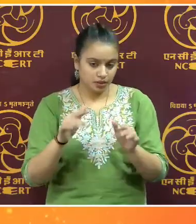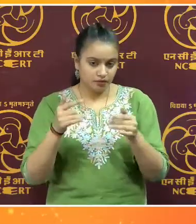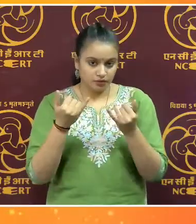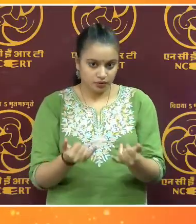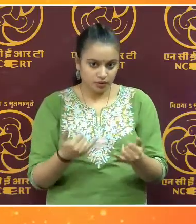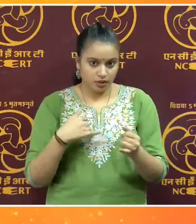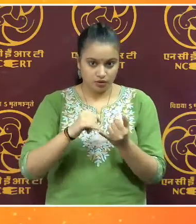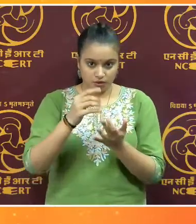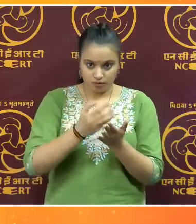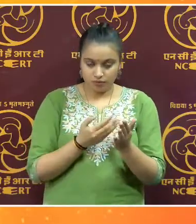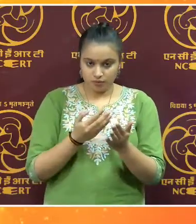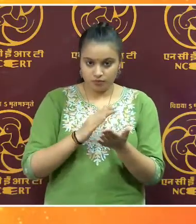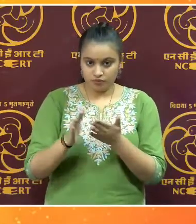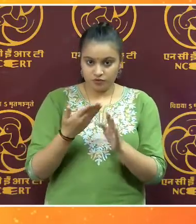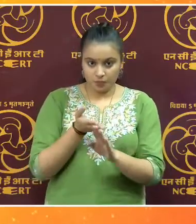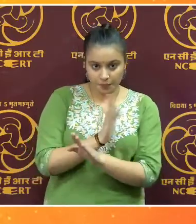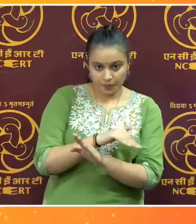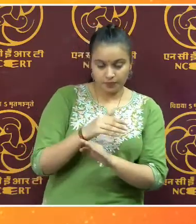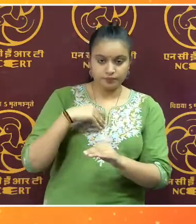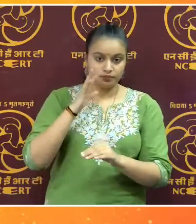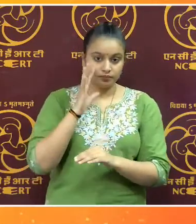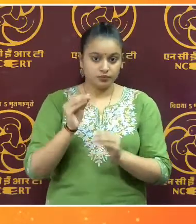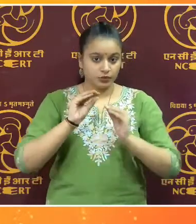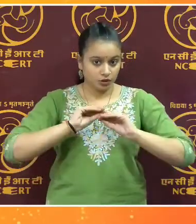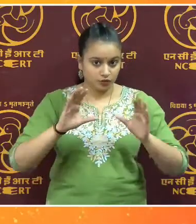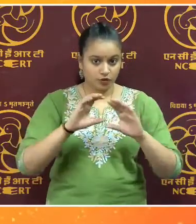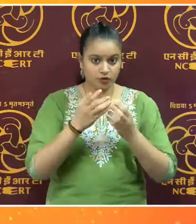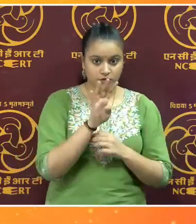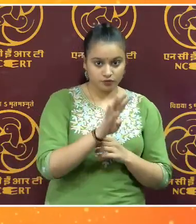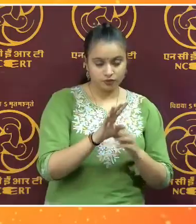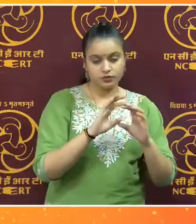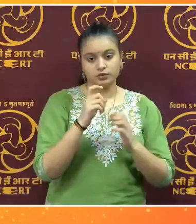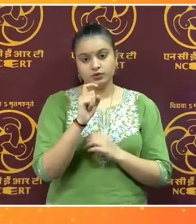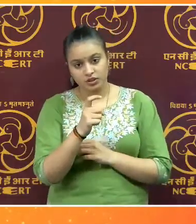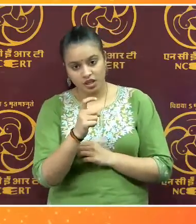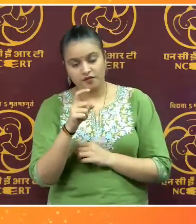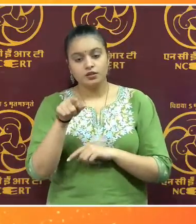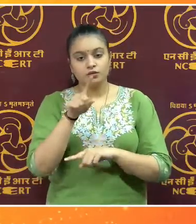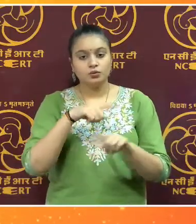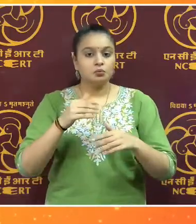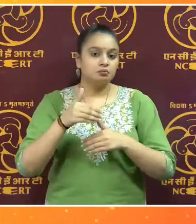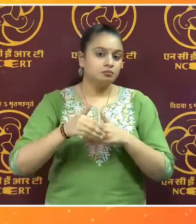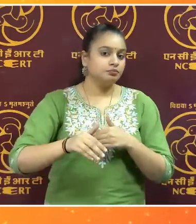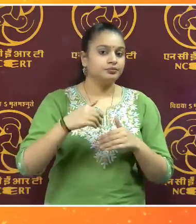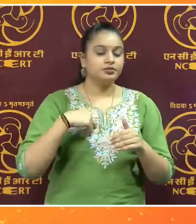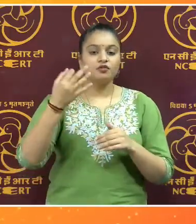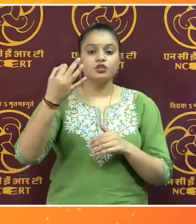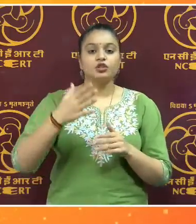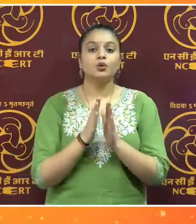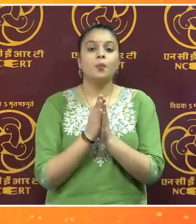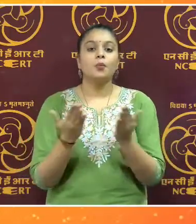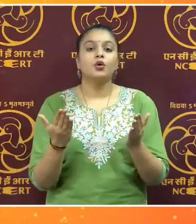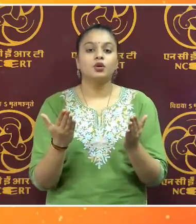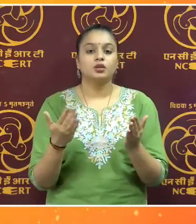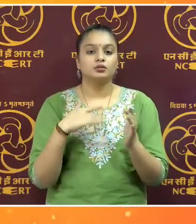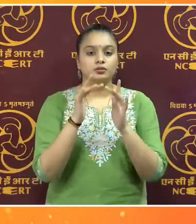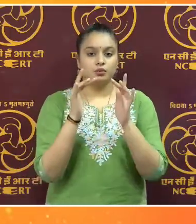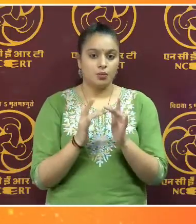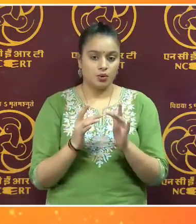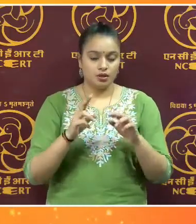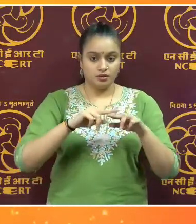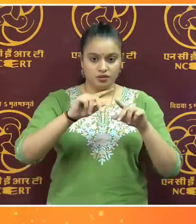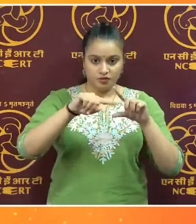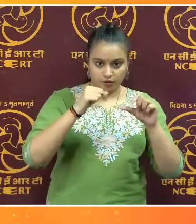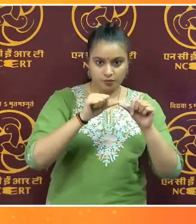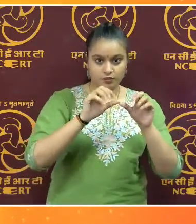before wrapping the session, important announcement for the students of class 4 and 7. Now you can go ahead and purchase the new textbooks online on Flipkart